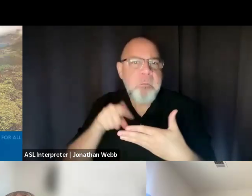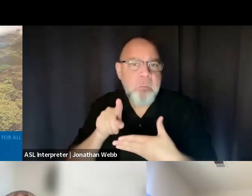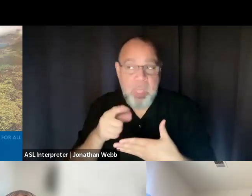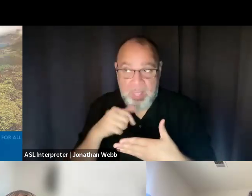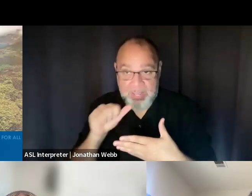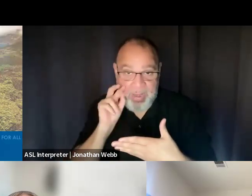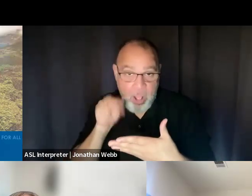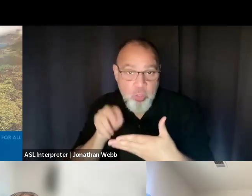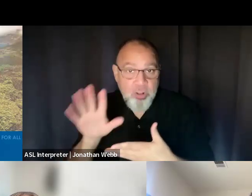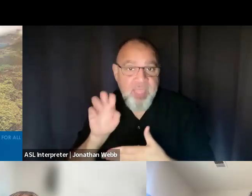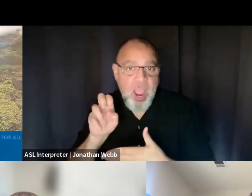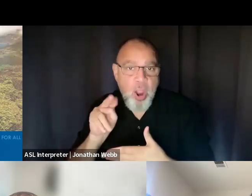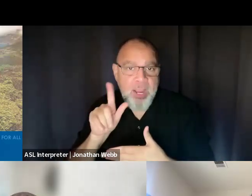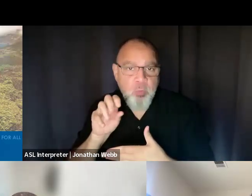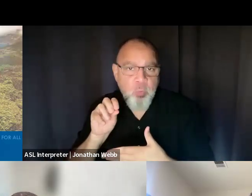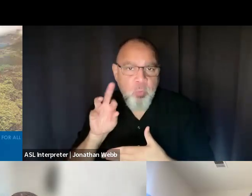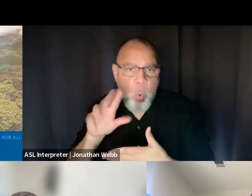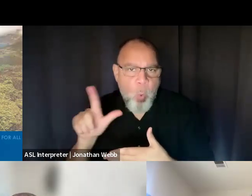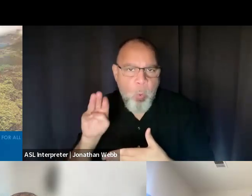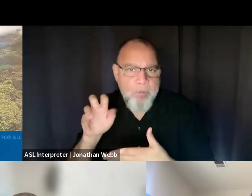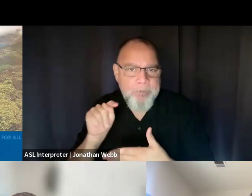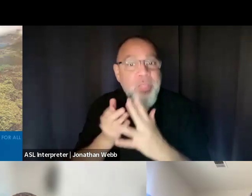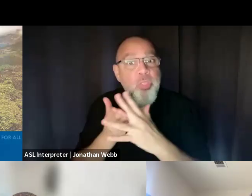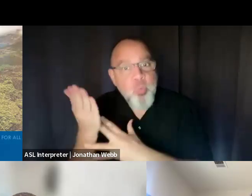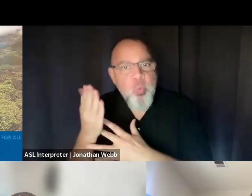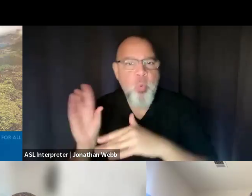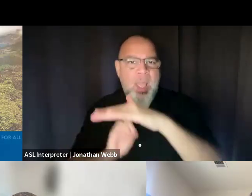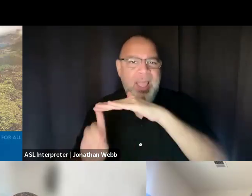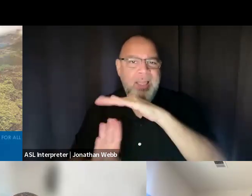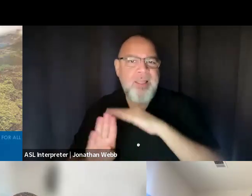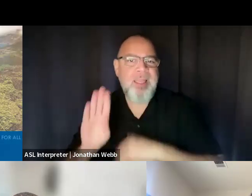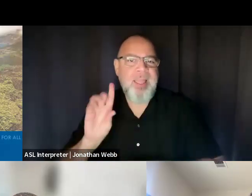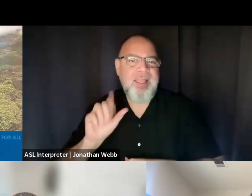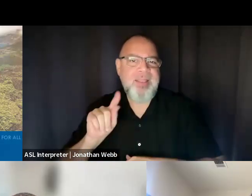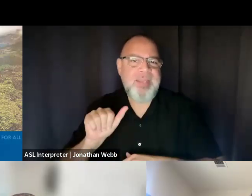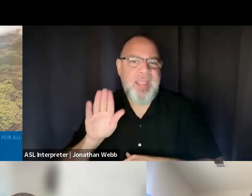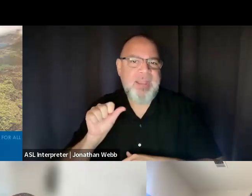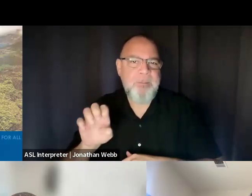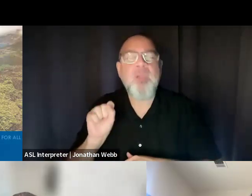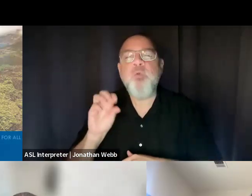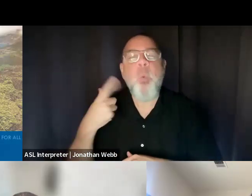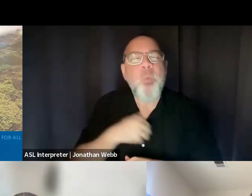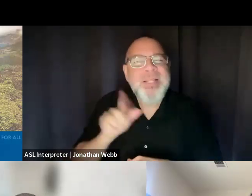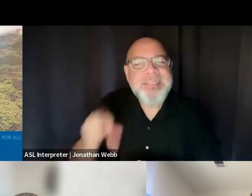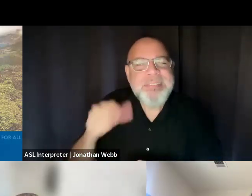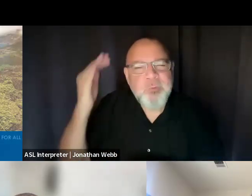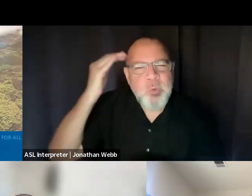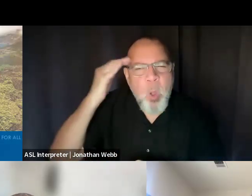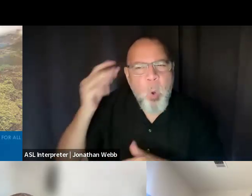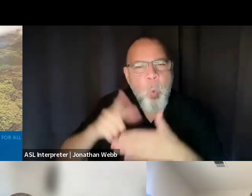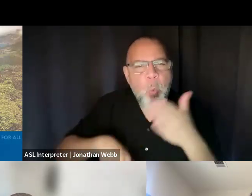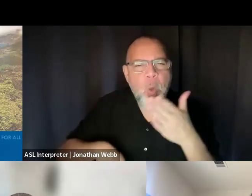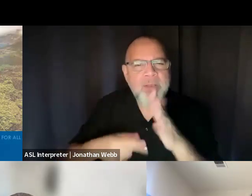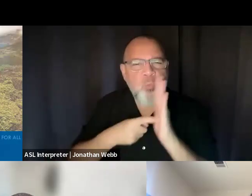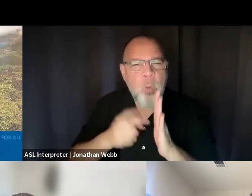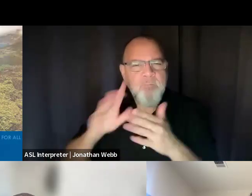database? So from there, they just kind of have to see, what do we need as next steps for the individual to complete the process, which that's why